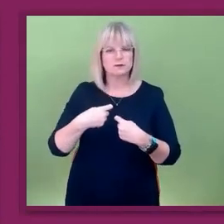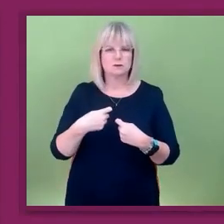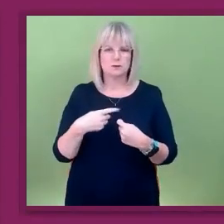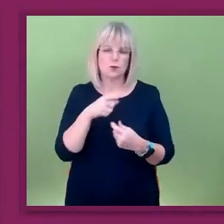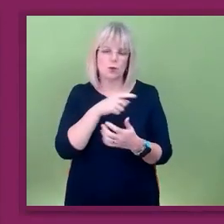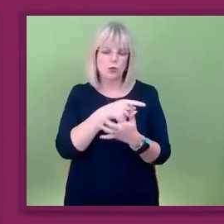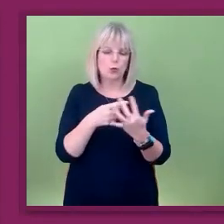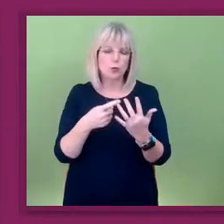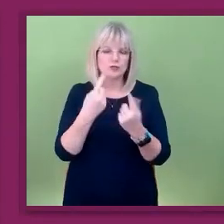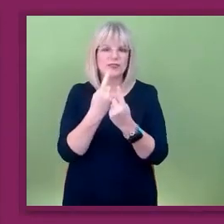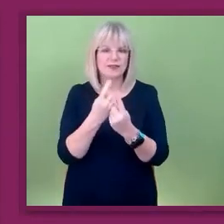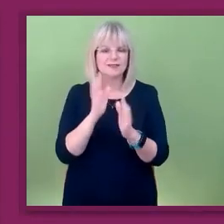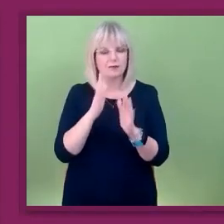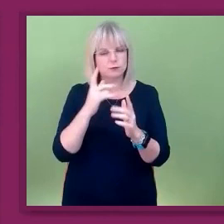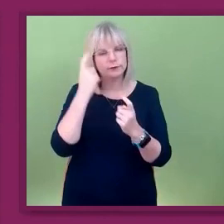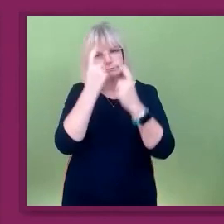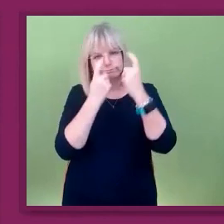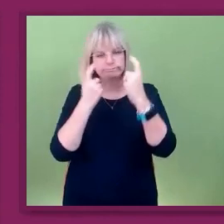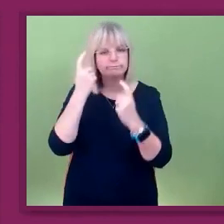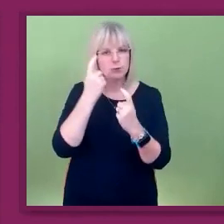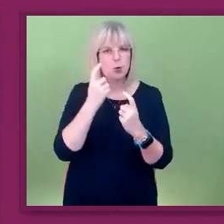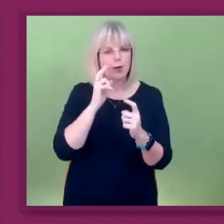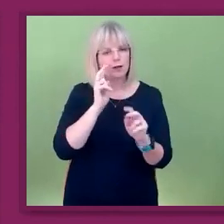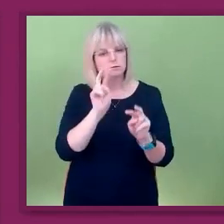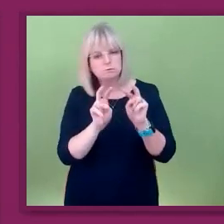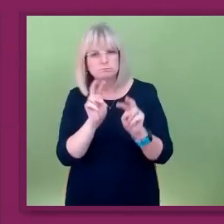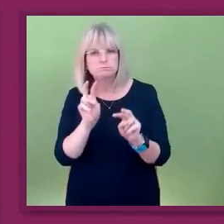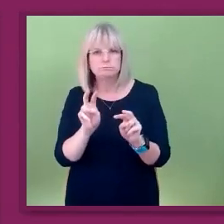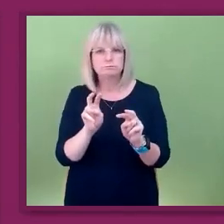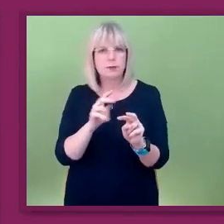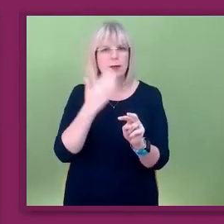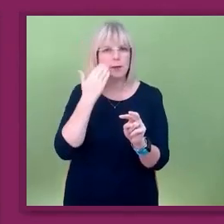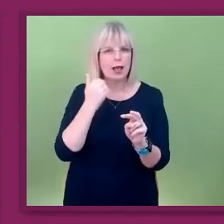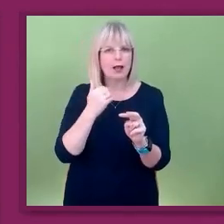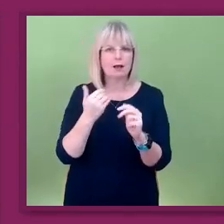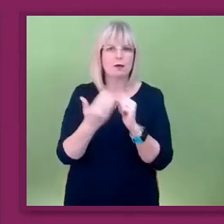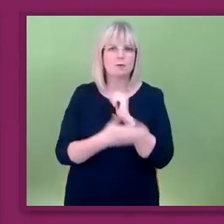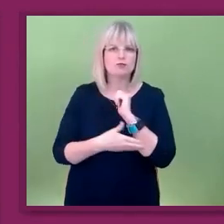looking at Black and brown women accessing, and then some of the barriers that play into part